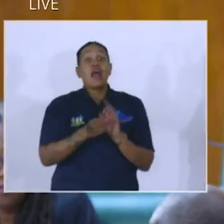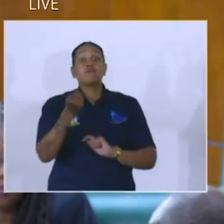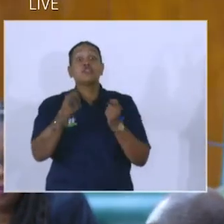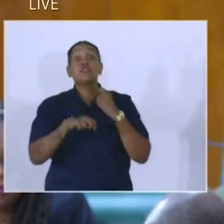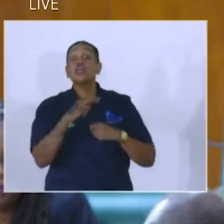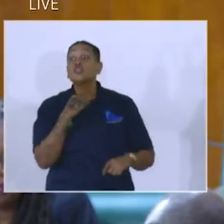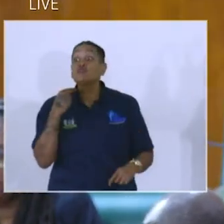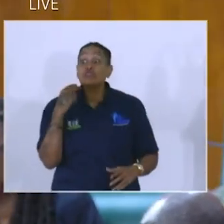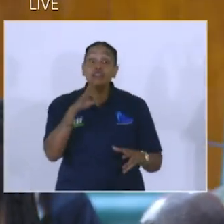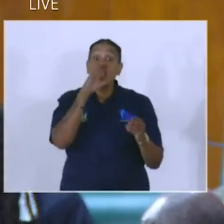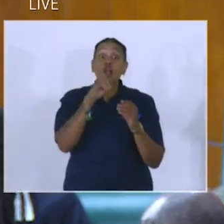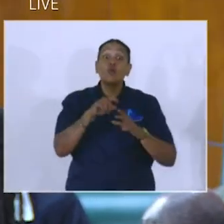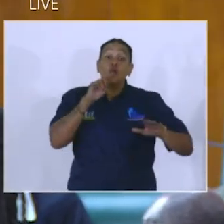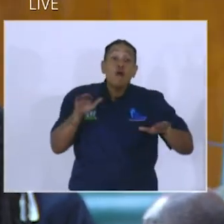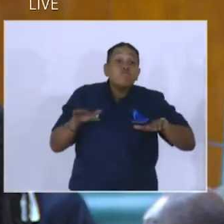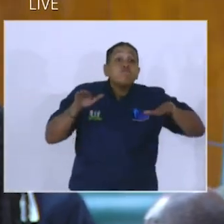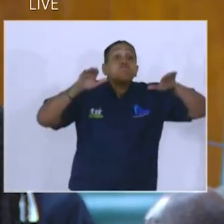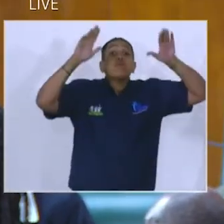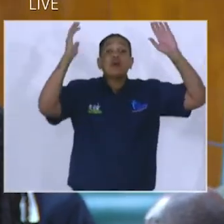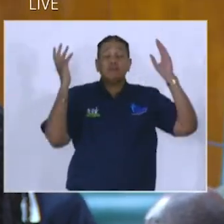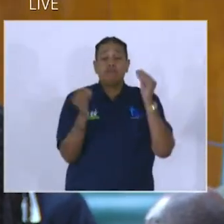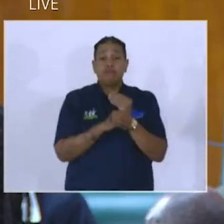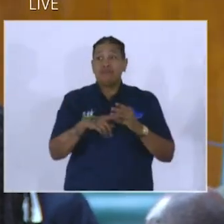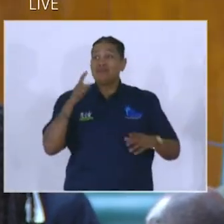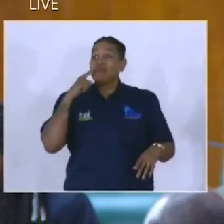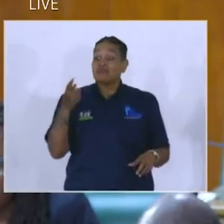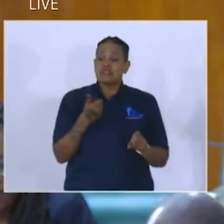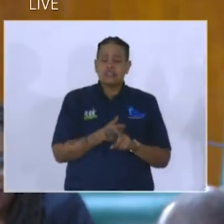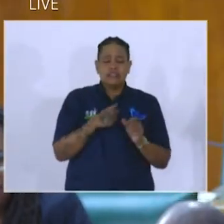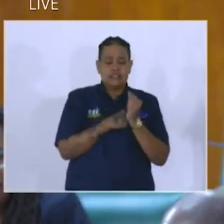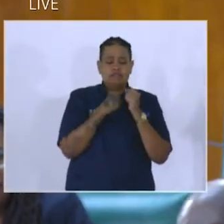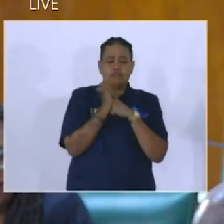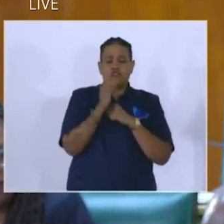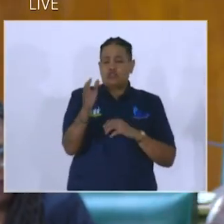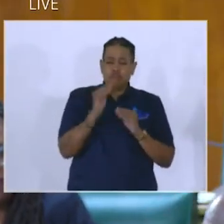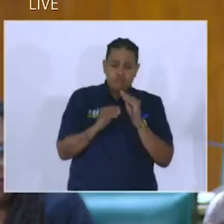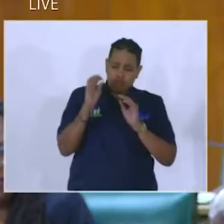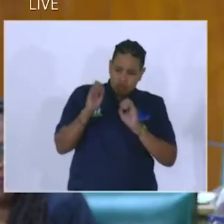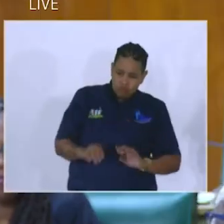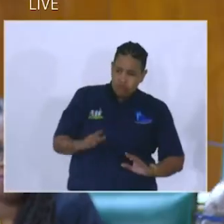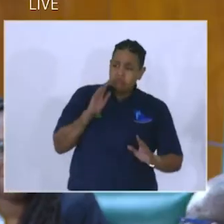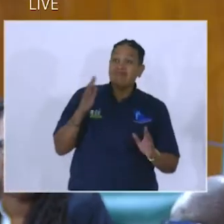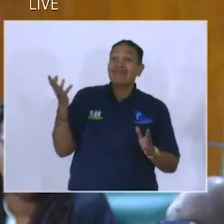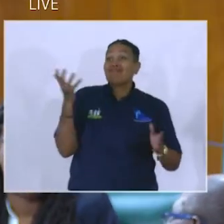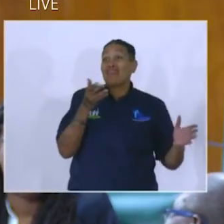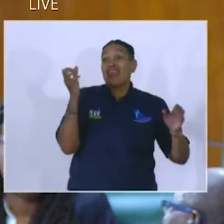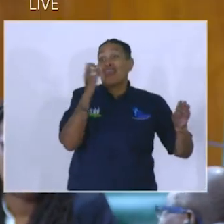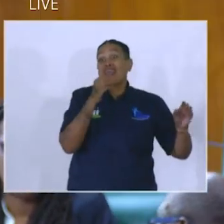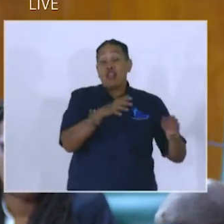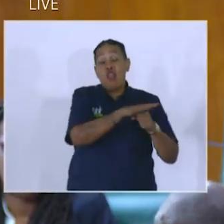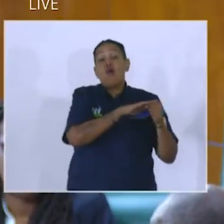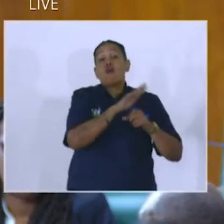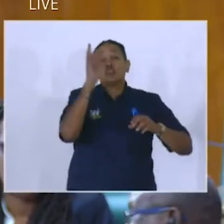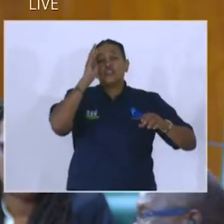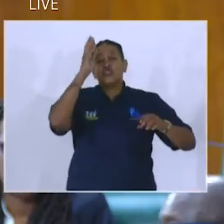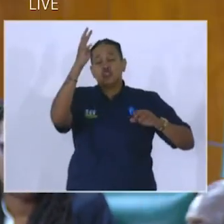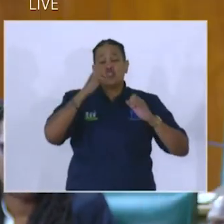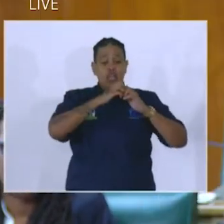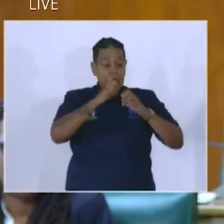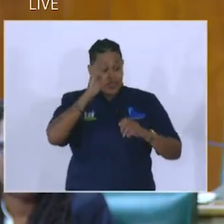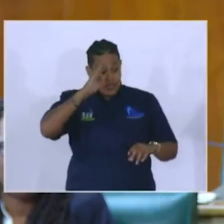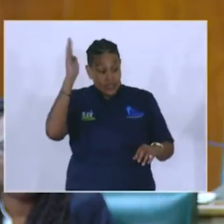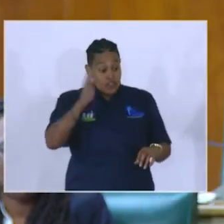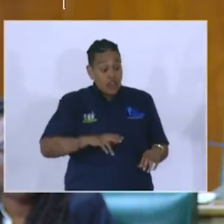risks, including flooding, bringing basic infrastructure and utilities to the site, creating